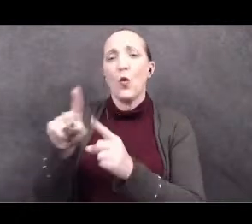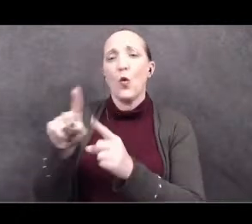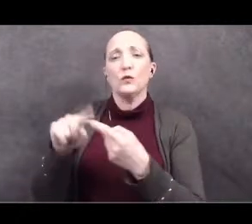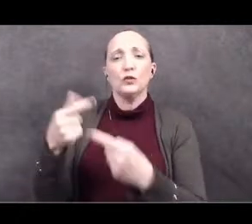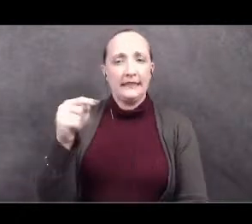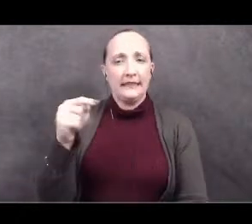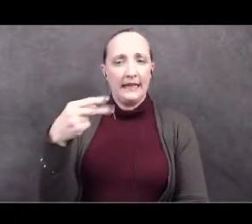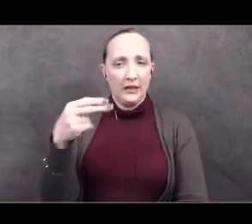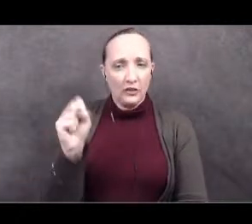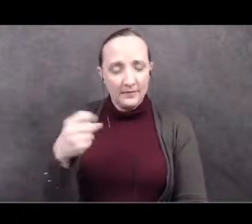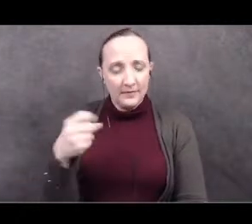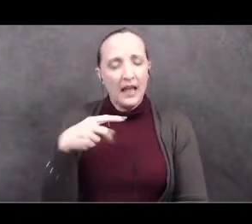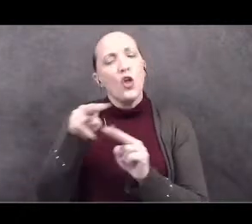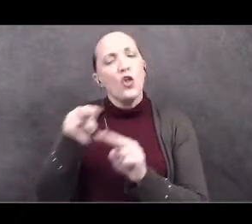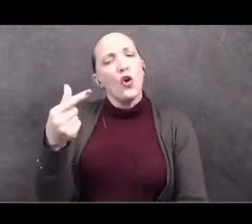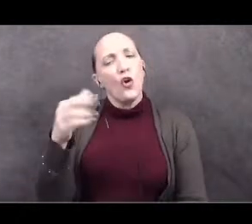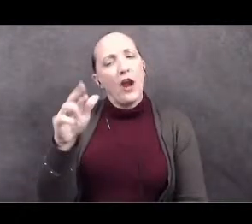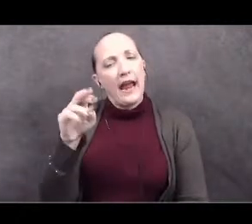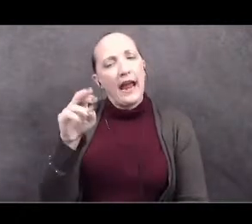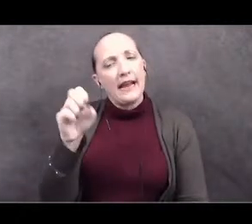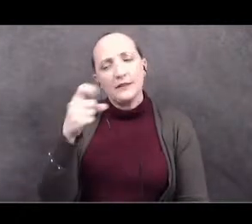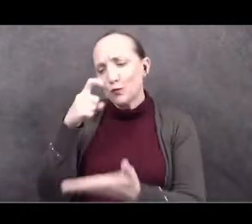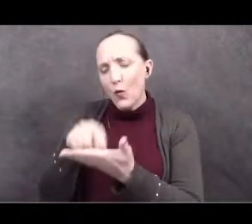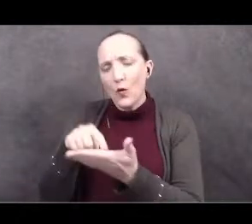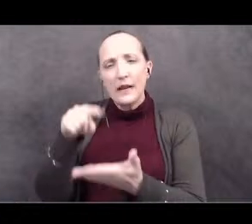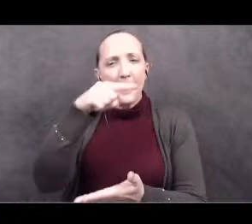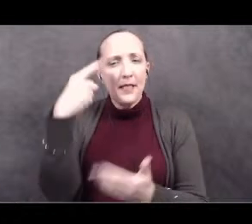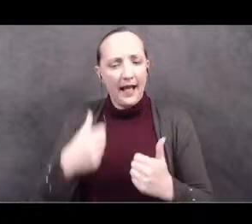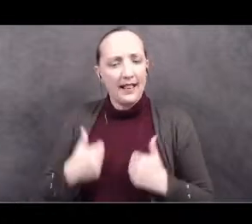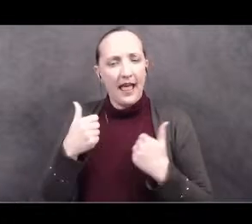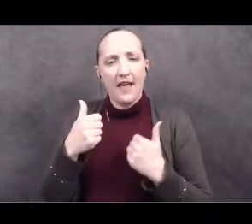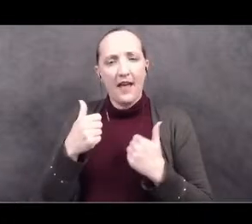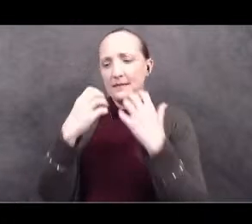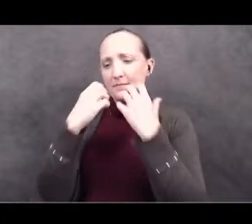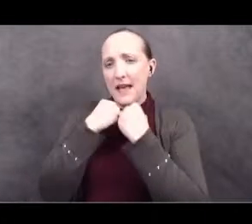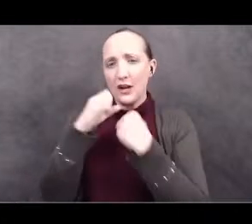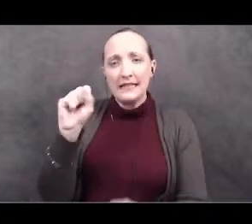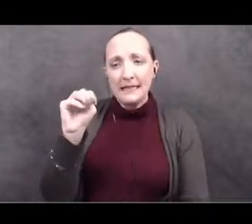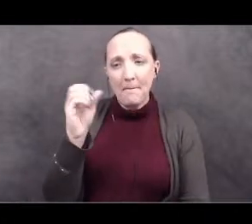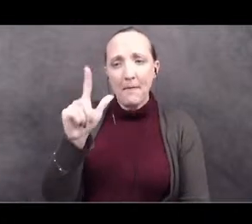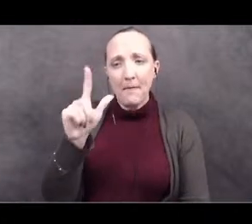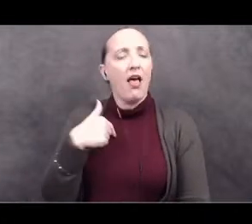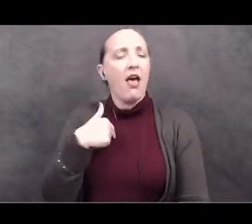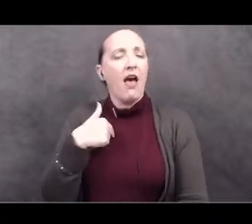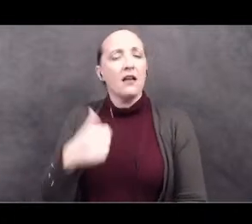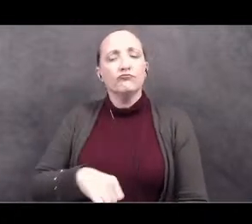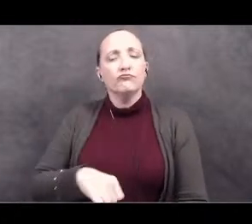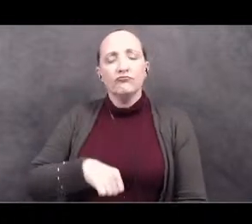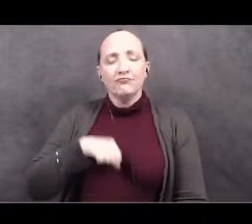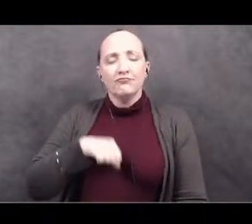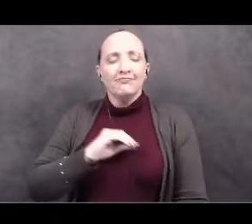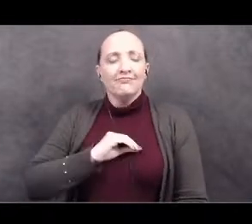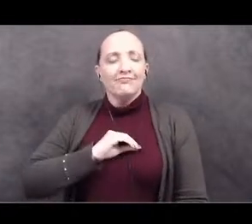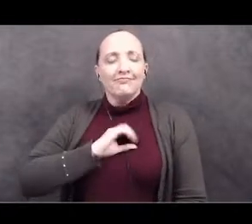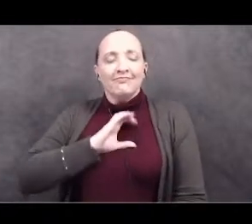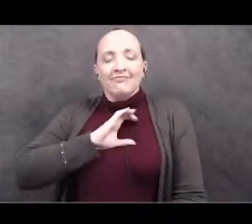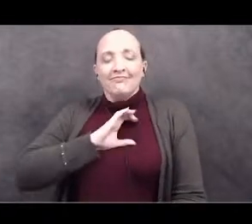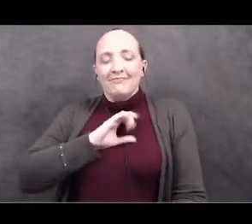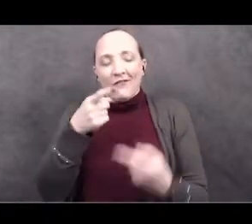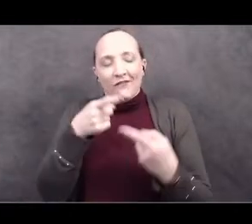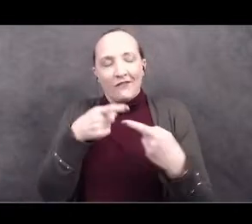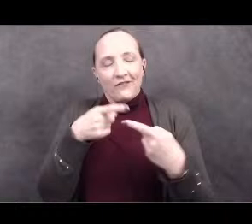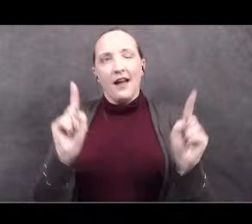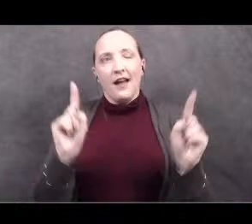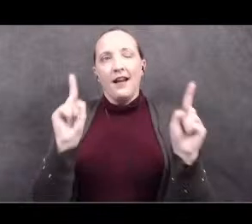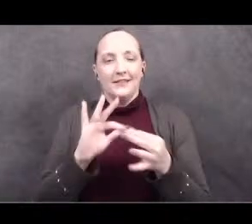grades and noticed a black lives matter symbol honestly it filled me with great pride that you are finally speaking about these issues I have two